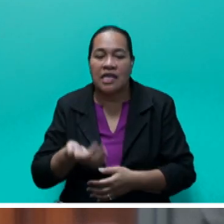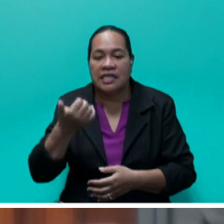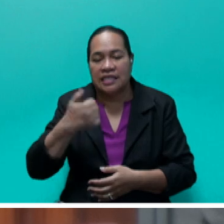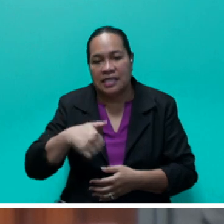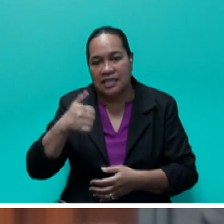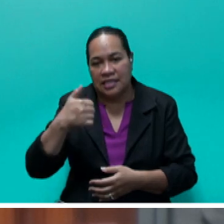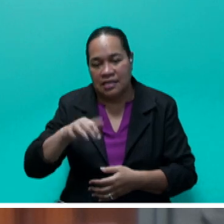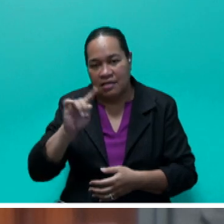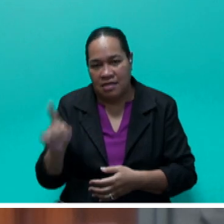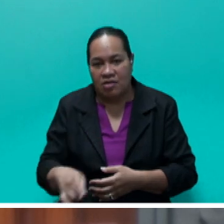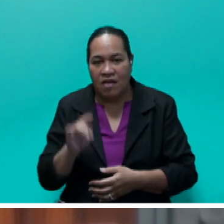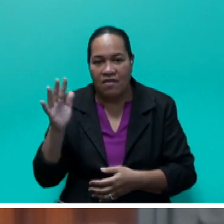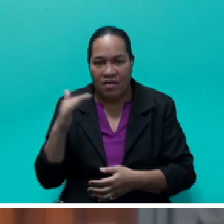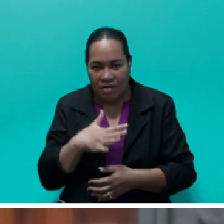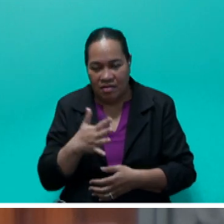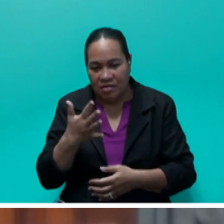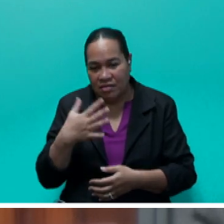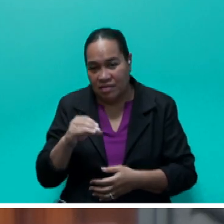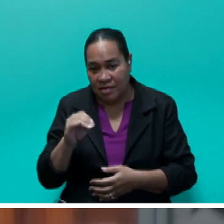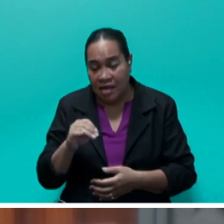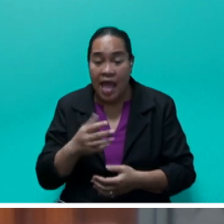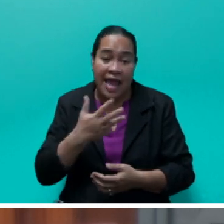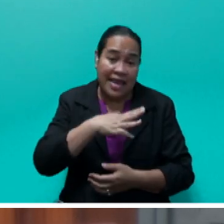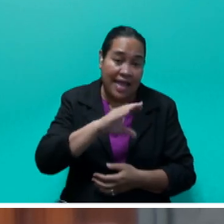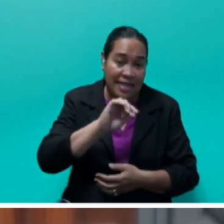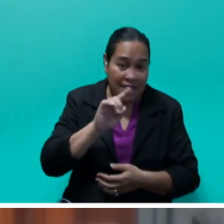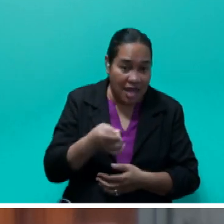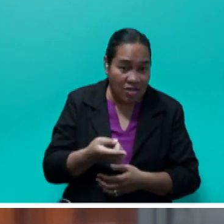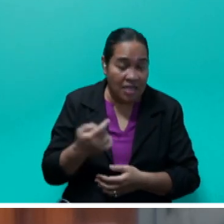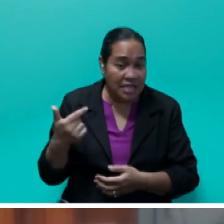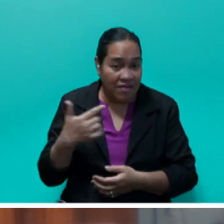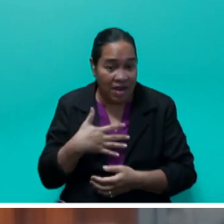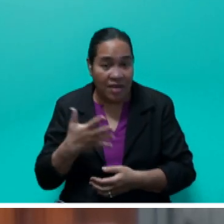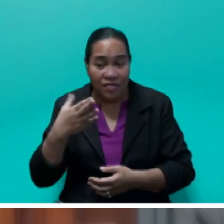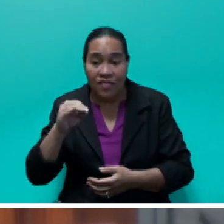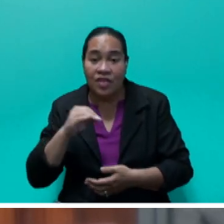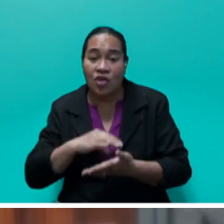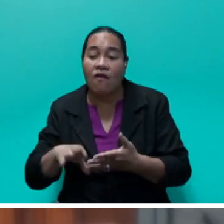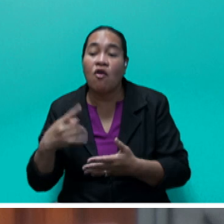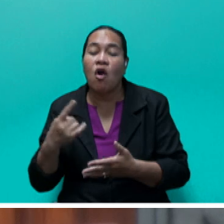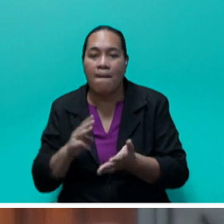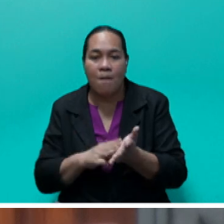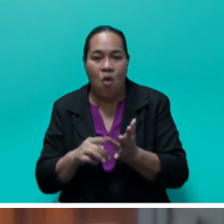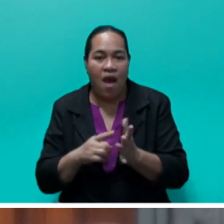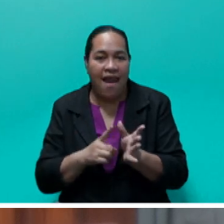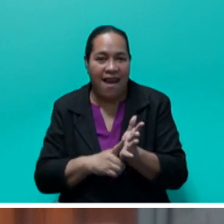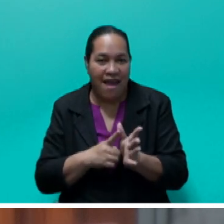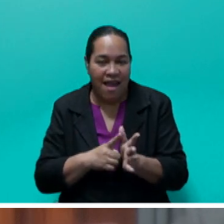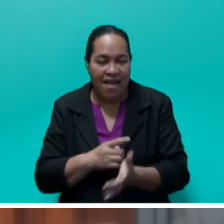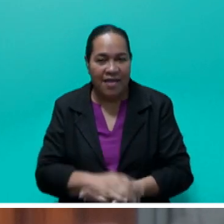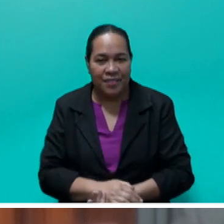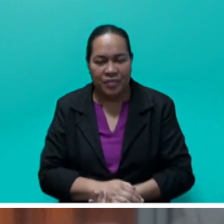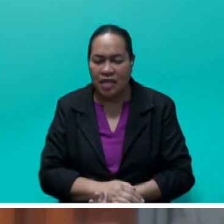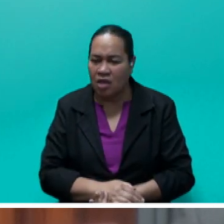$66,550 and $90,750 for Moala. Mr. Speaker, sir, there